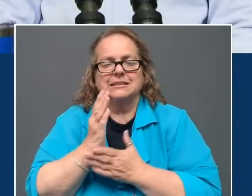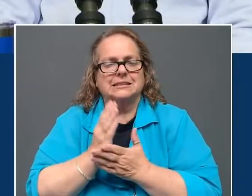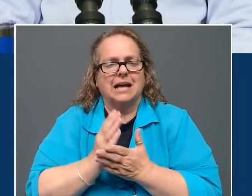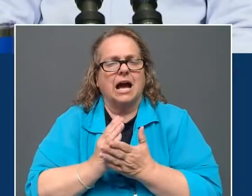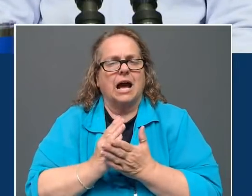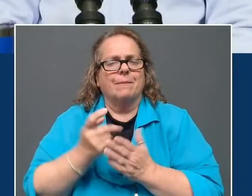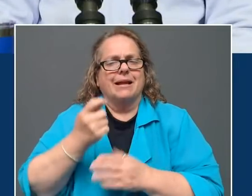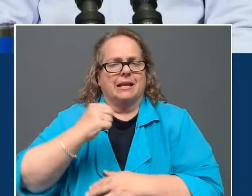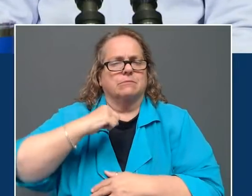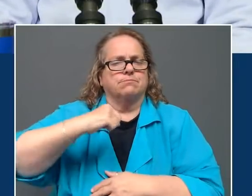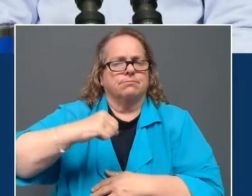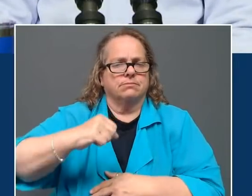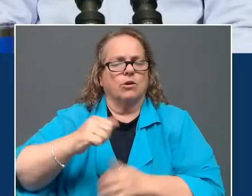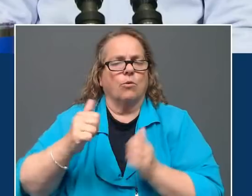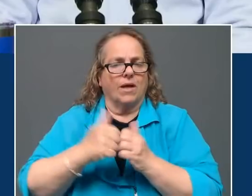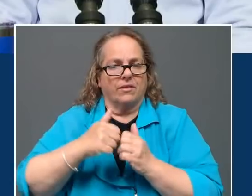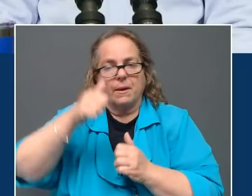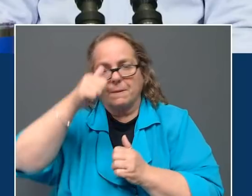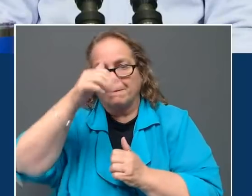men. Get